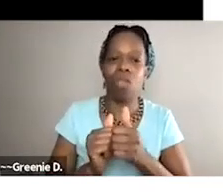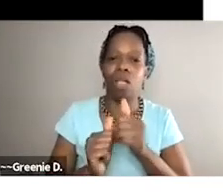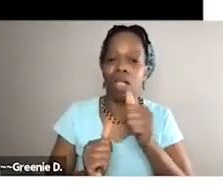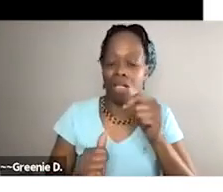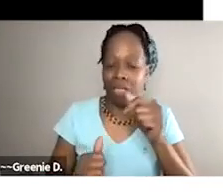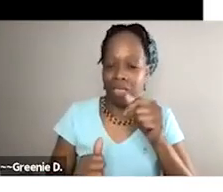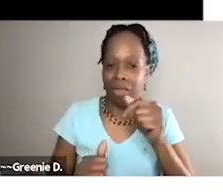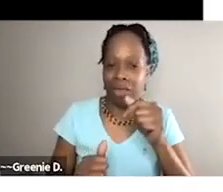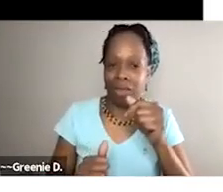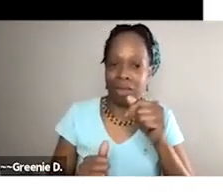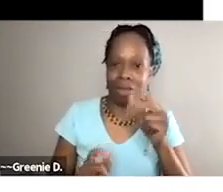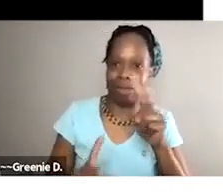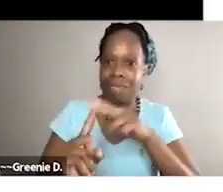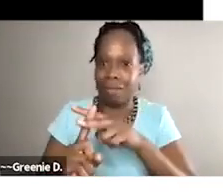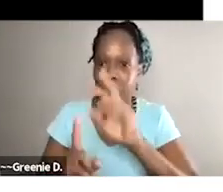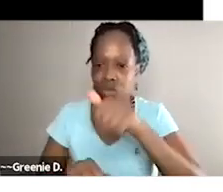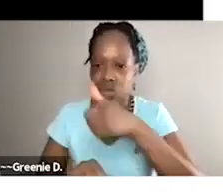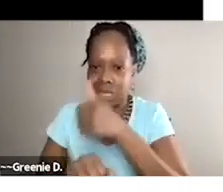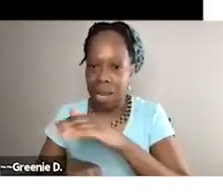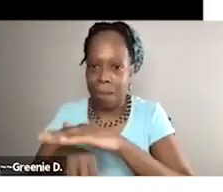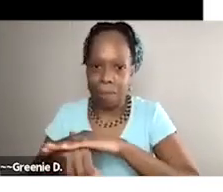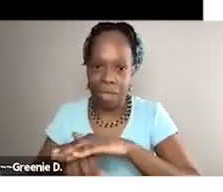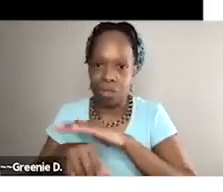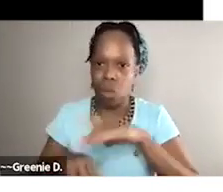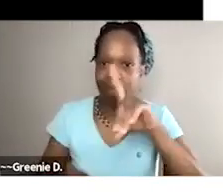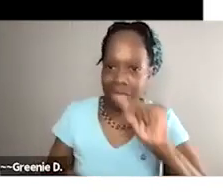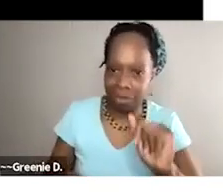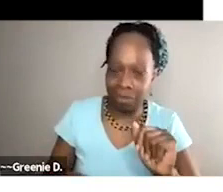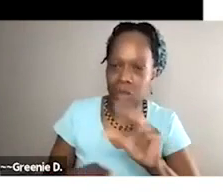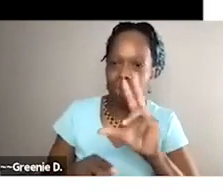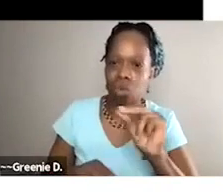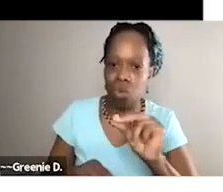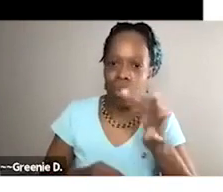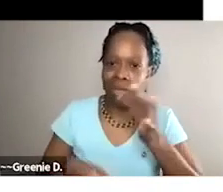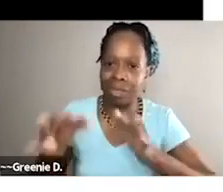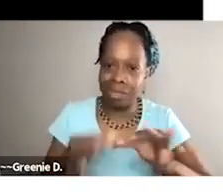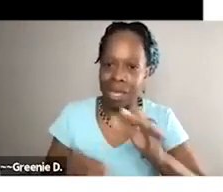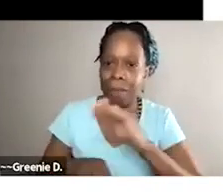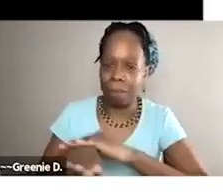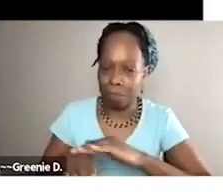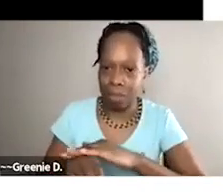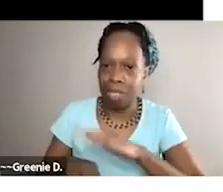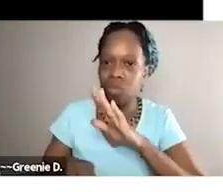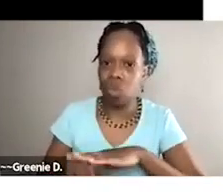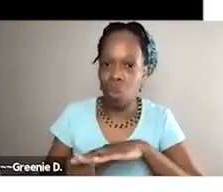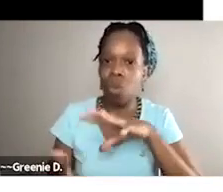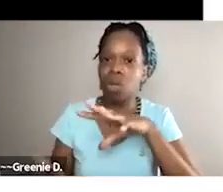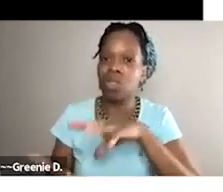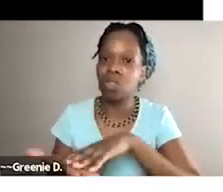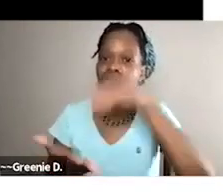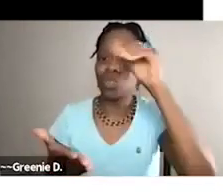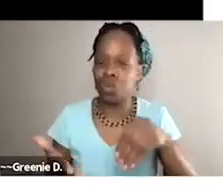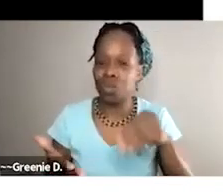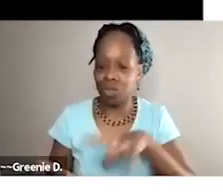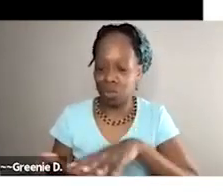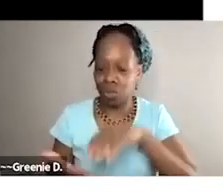needs. So what are some barriers to access and inclusion? We know